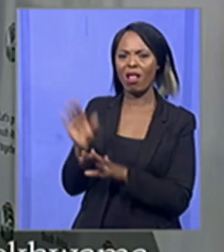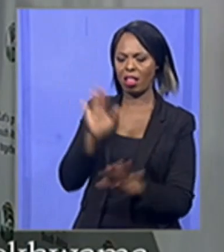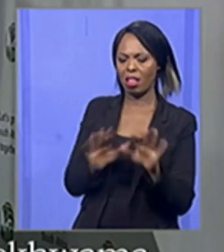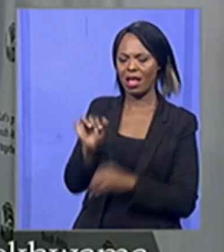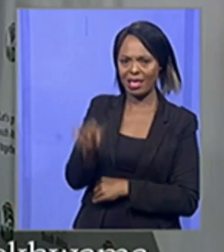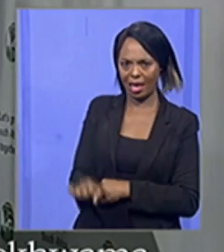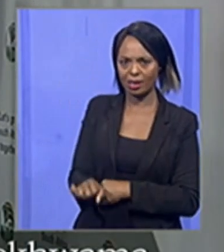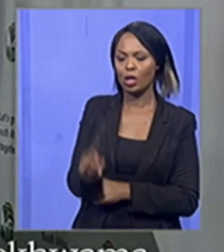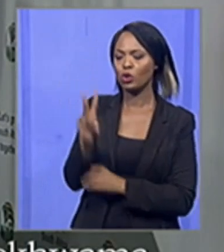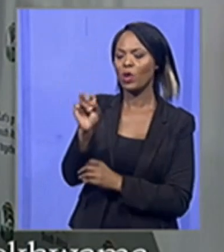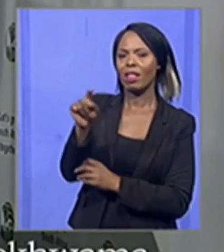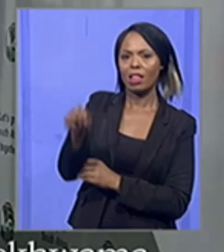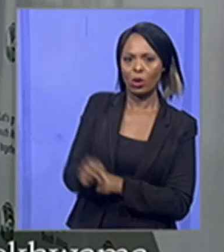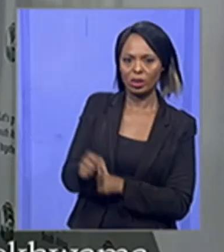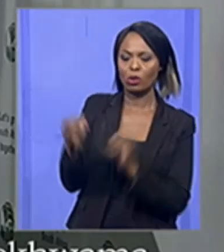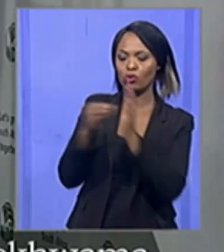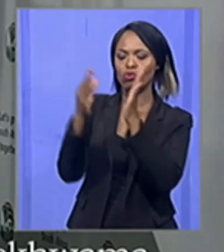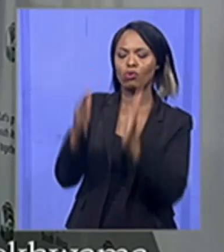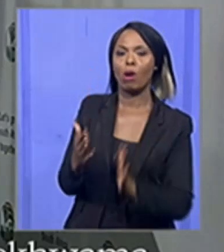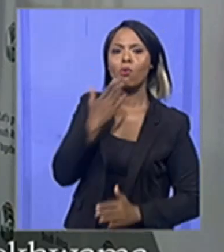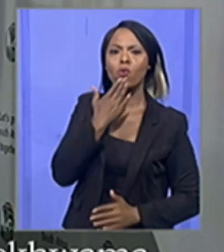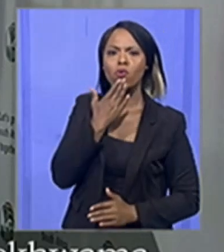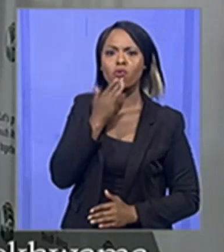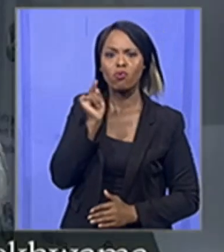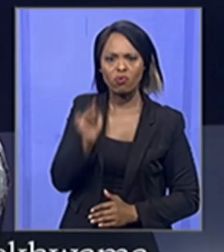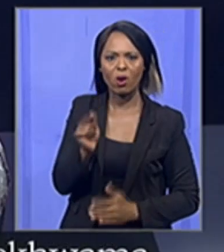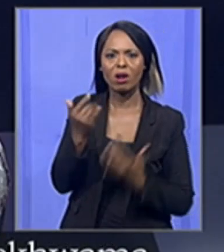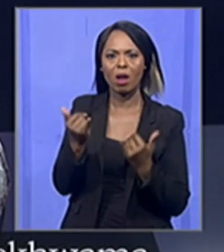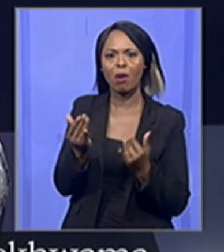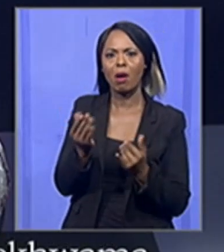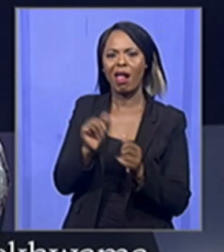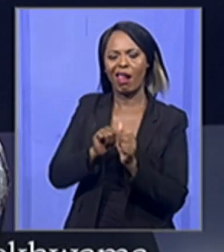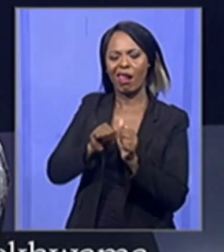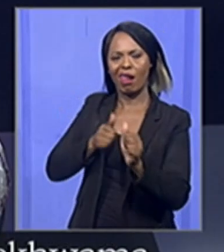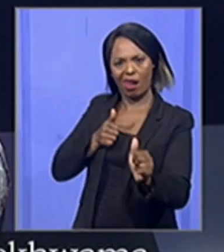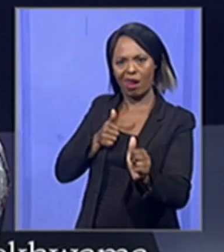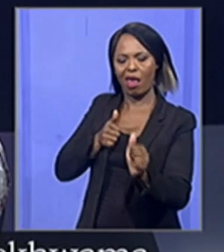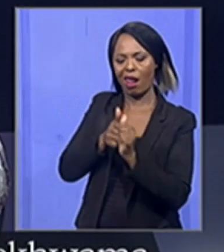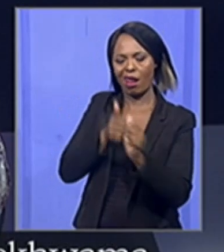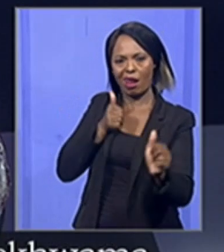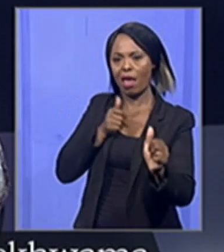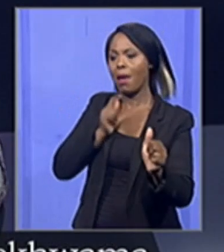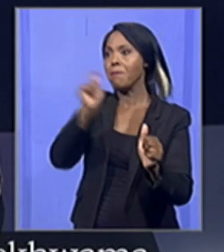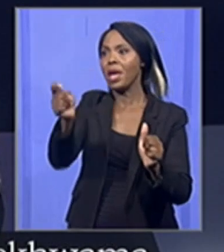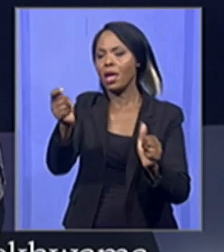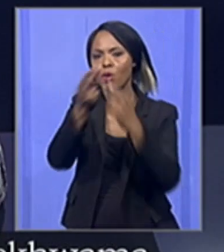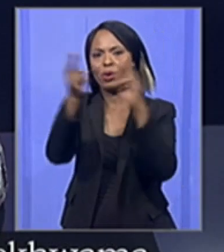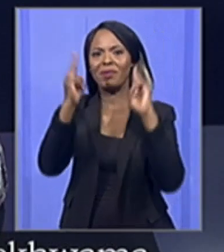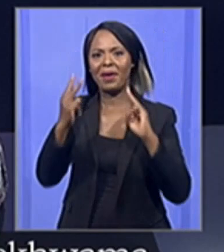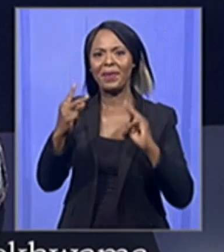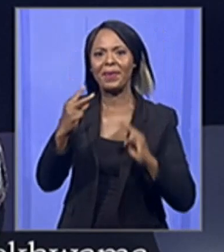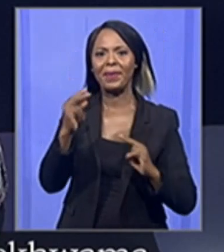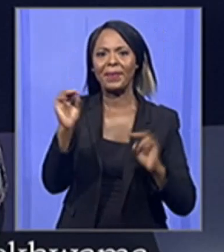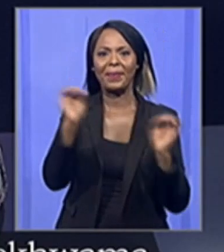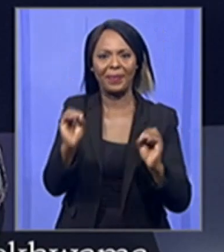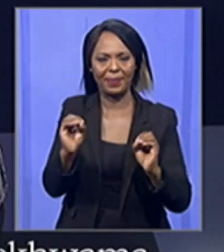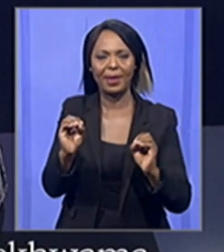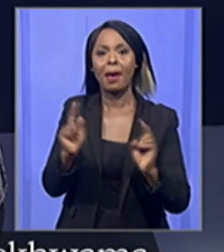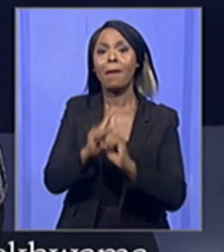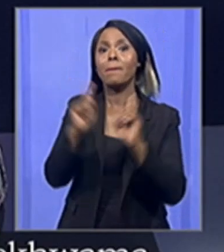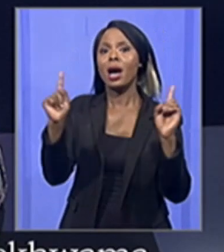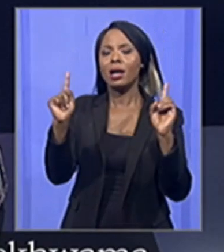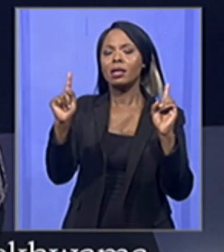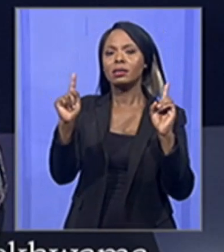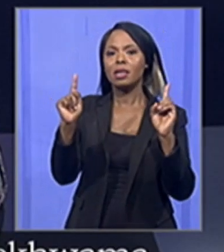about 20,000 students ba le goreng ba ne ba šaletše morago ka di-payment but bothata ke bo ge ngwaga